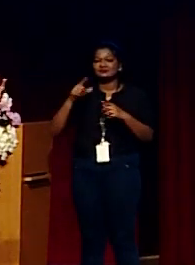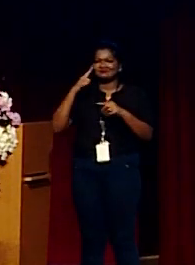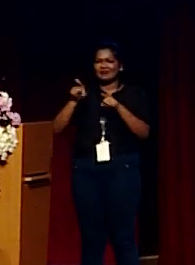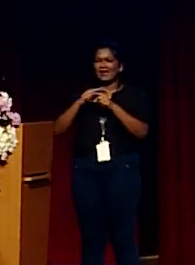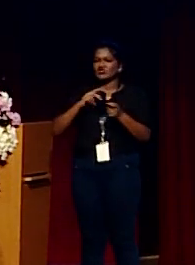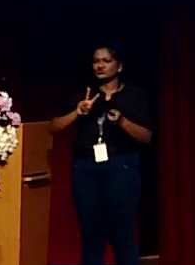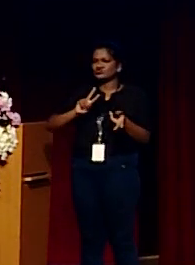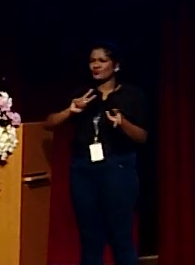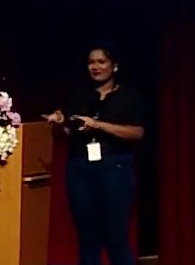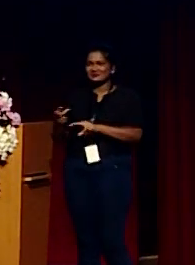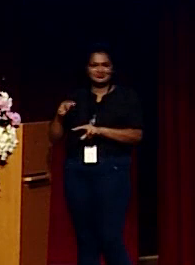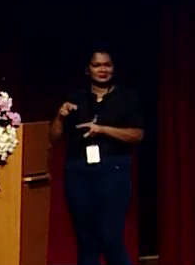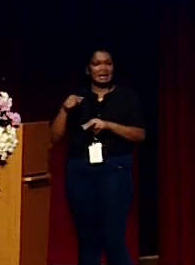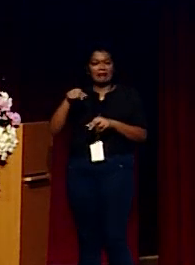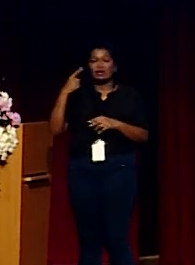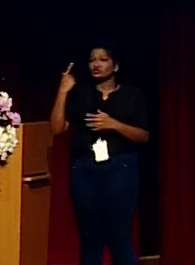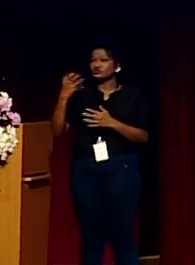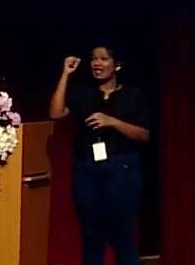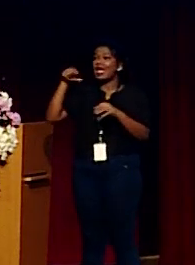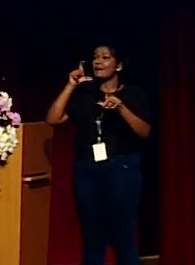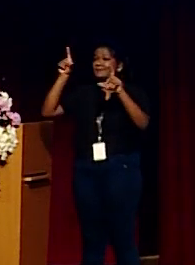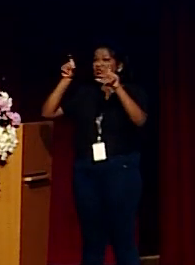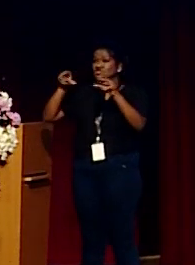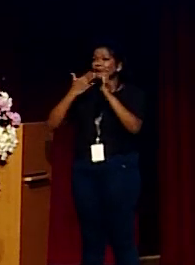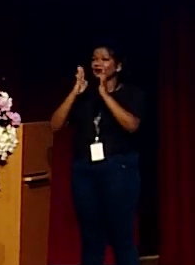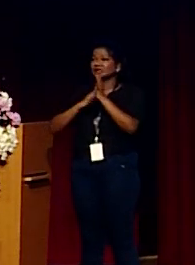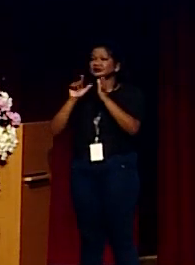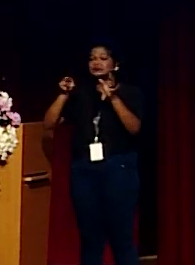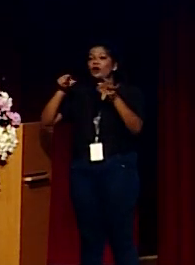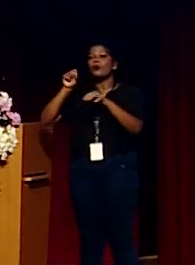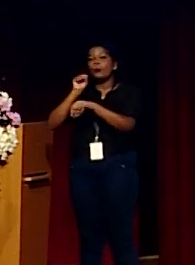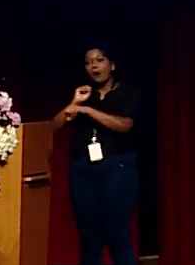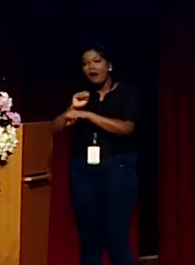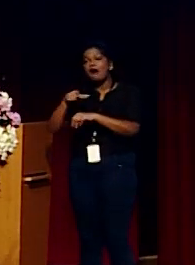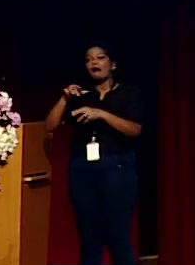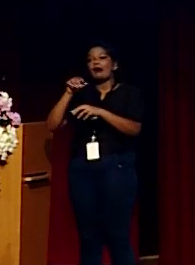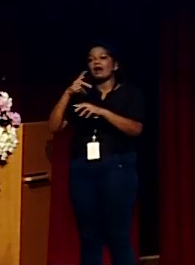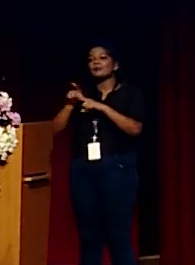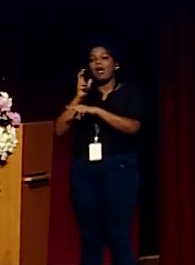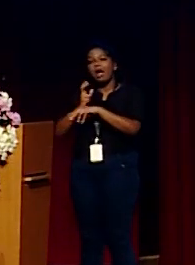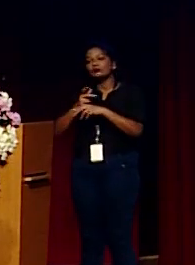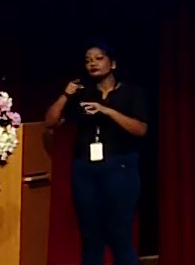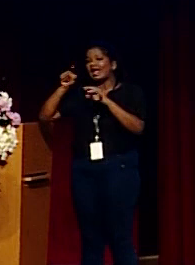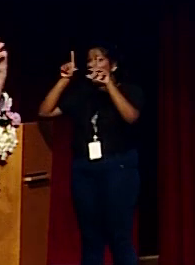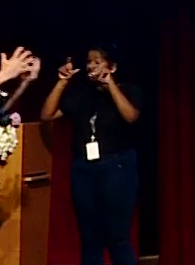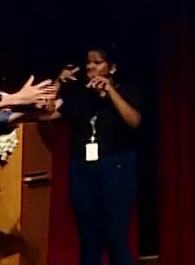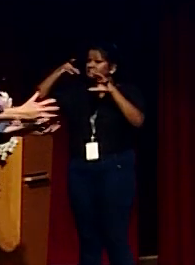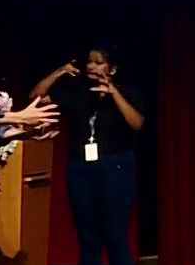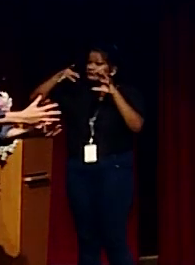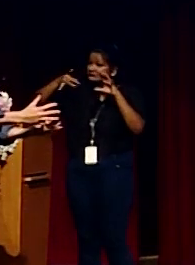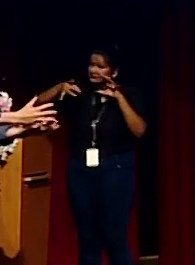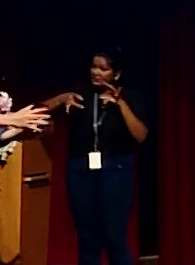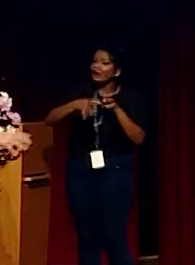interpretation of the image, we kind of recognize the image, we then interpret what these parts of the image actually mean